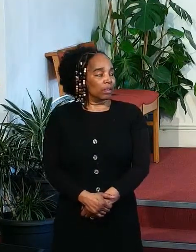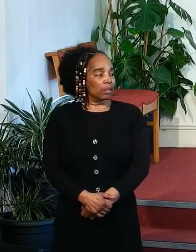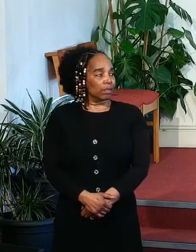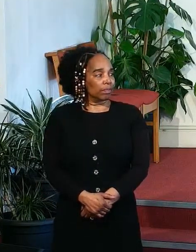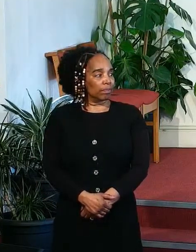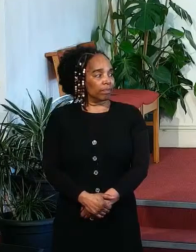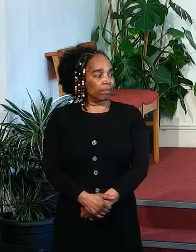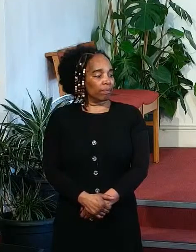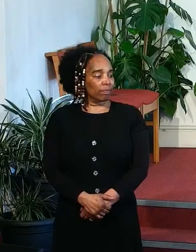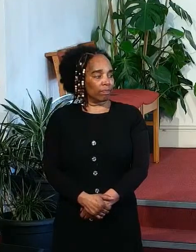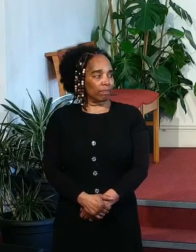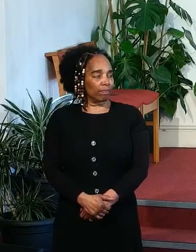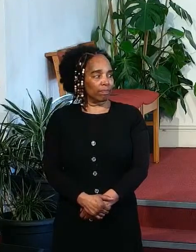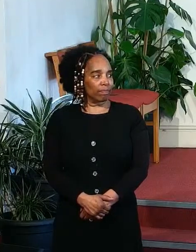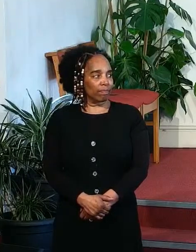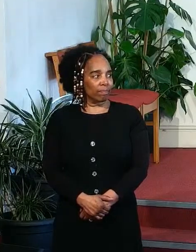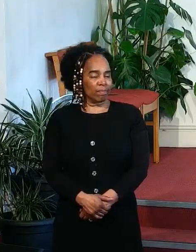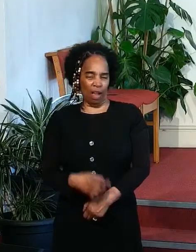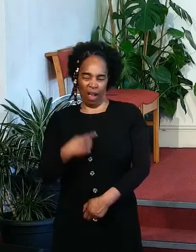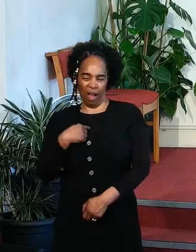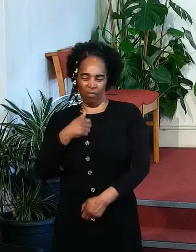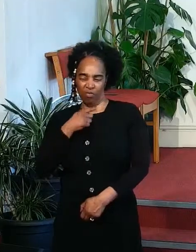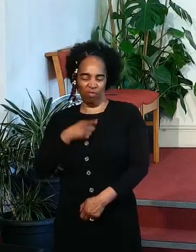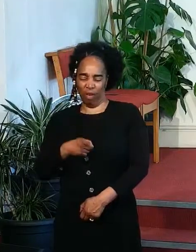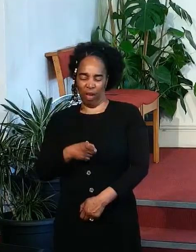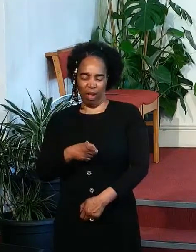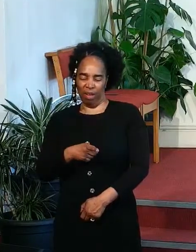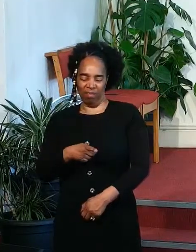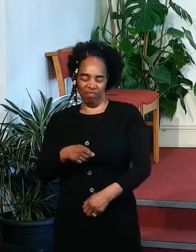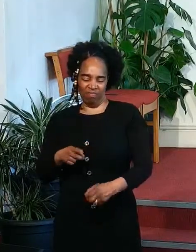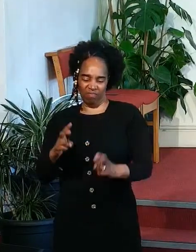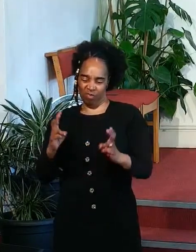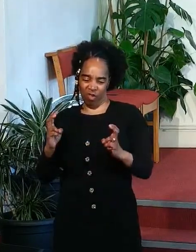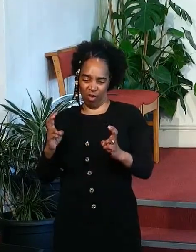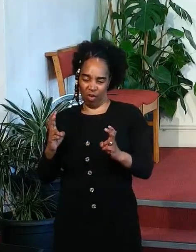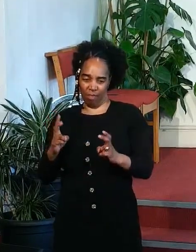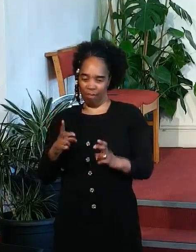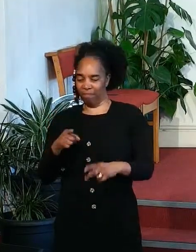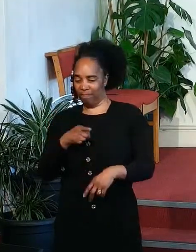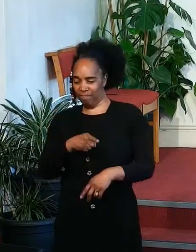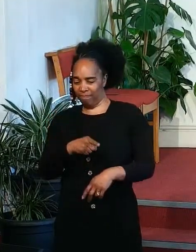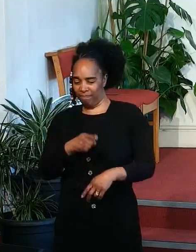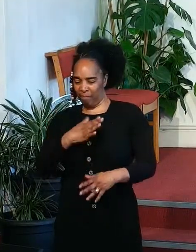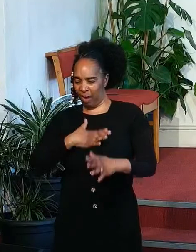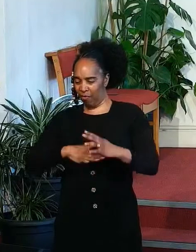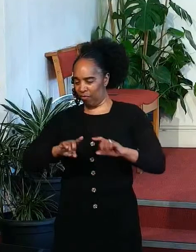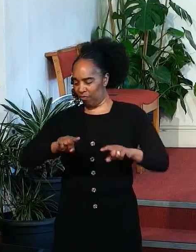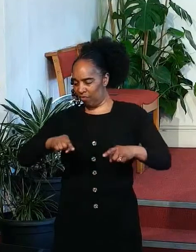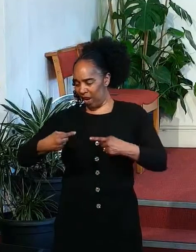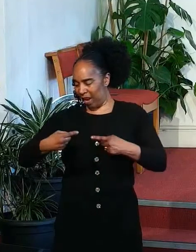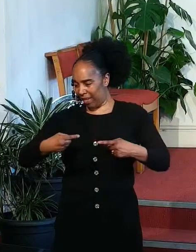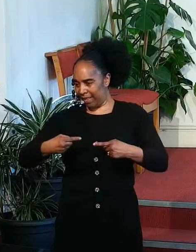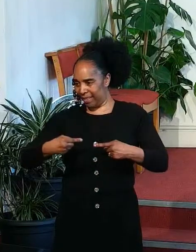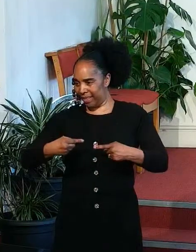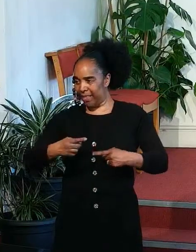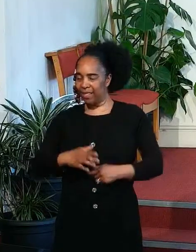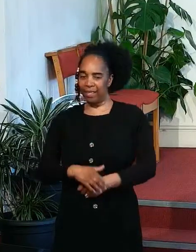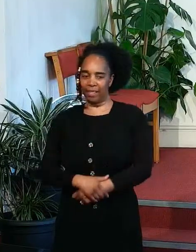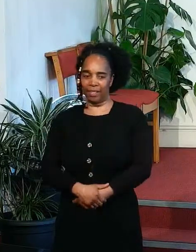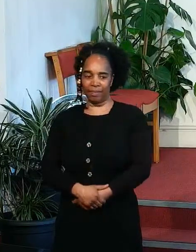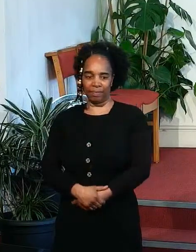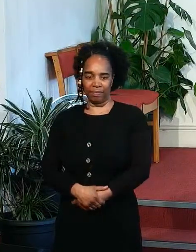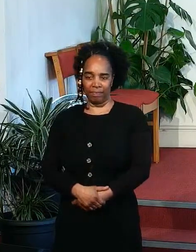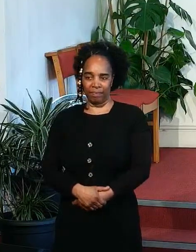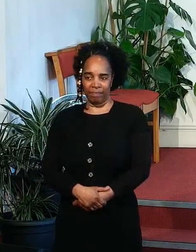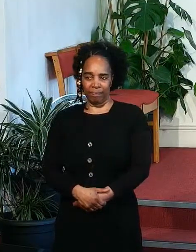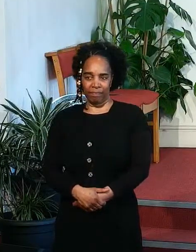we don't use it. Well, I wouldn't use that term. I would say they have behavioral challenges, and because naughty